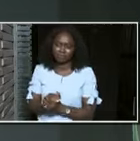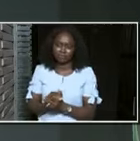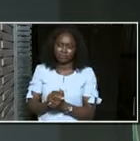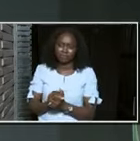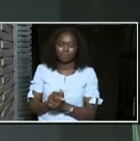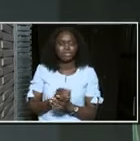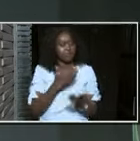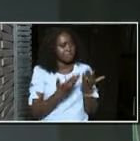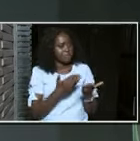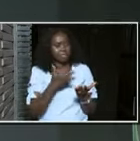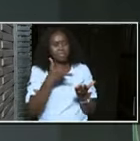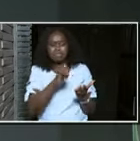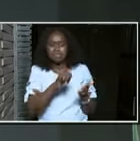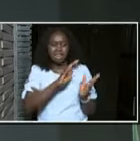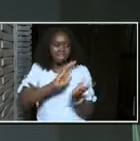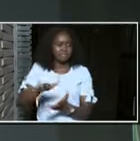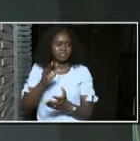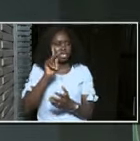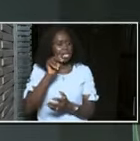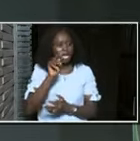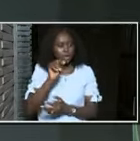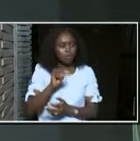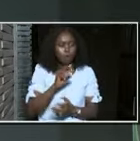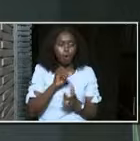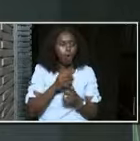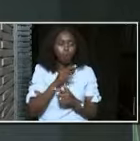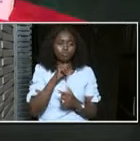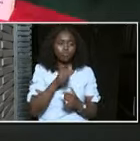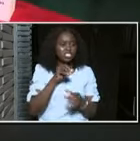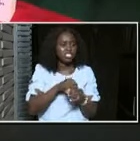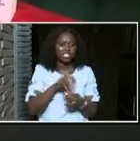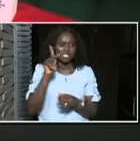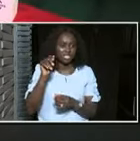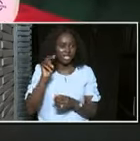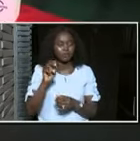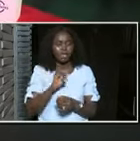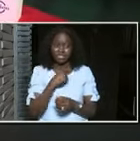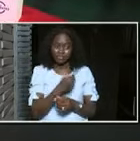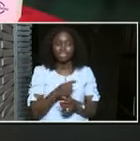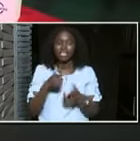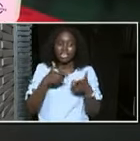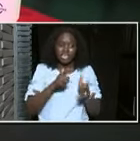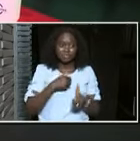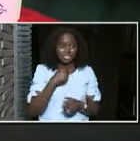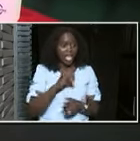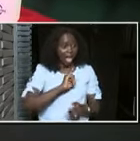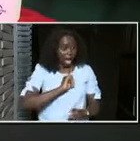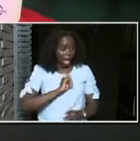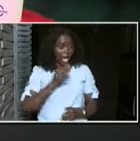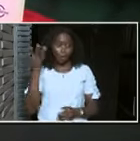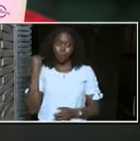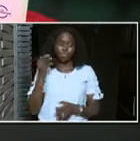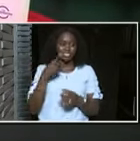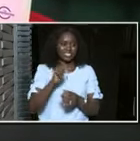left Kano. Maybe they were not in Kano. But I can tell you, we prohibited. Let me tell you, I was the governor.